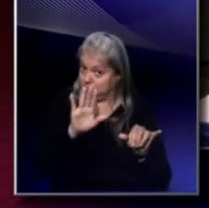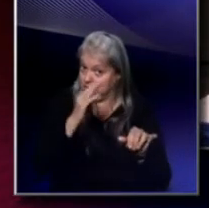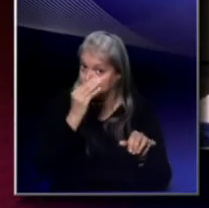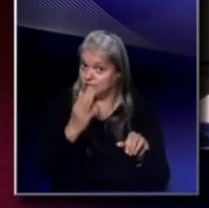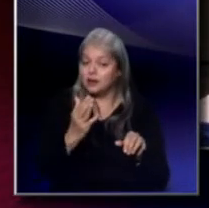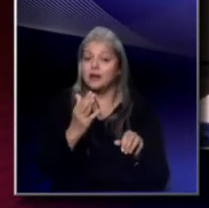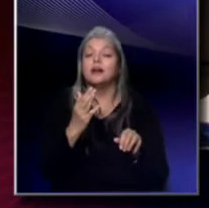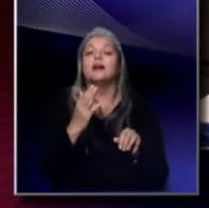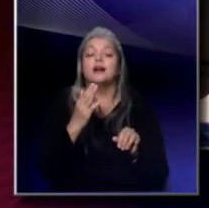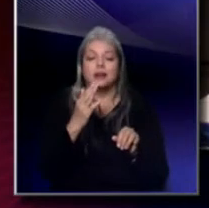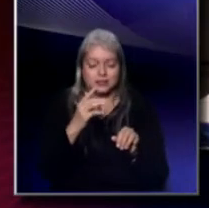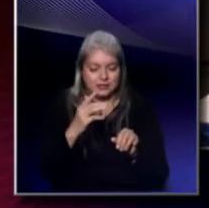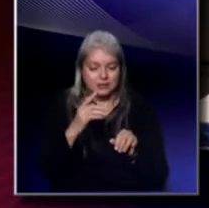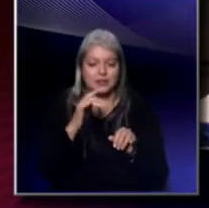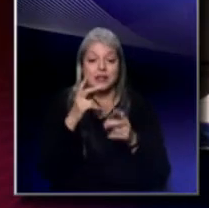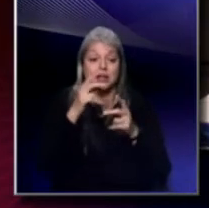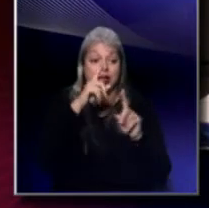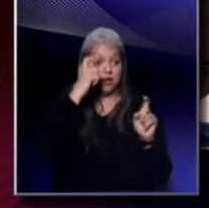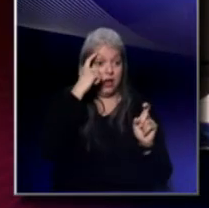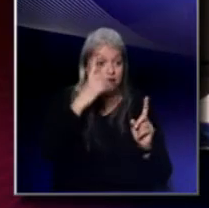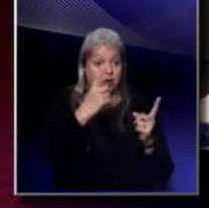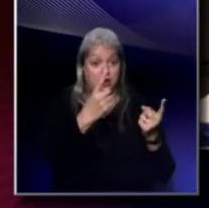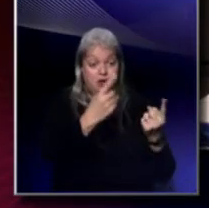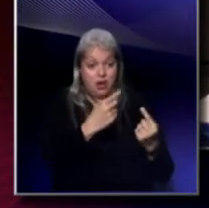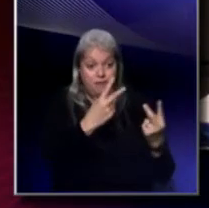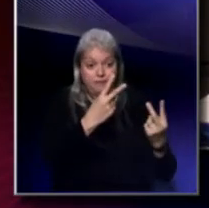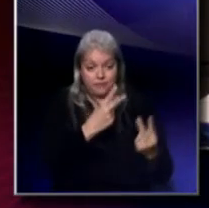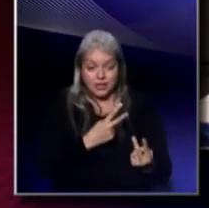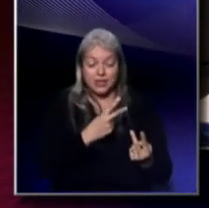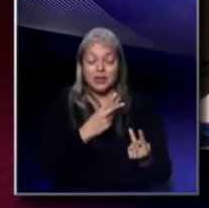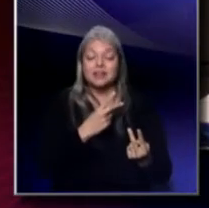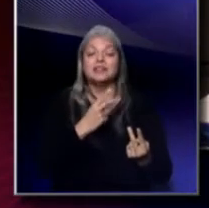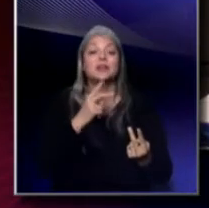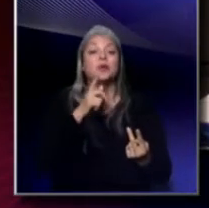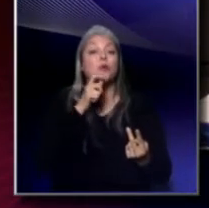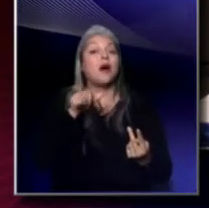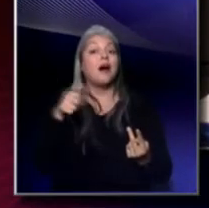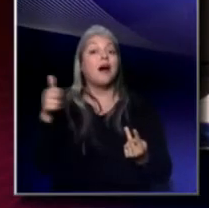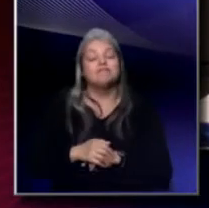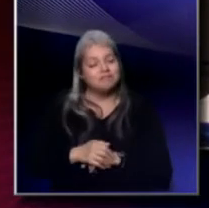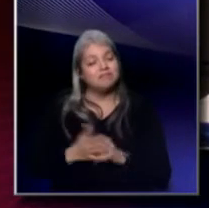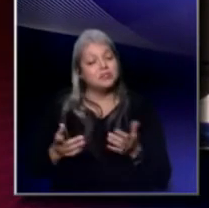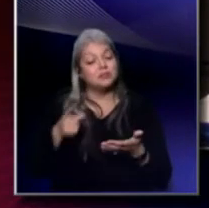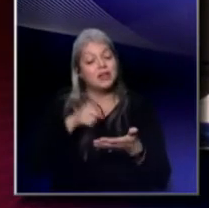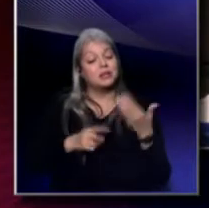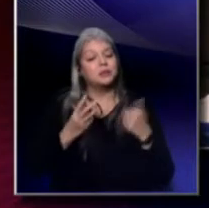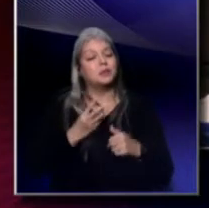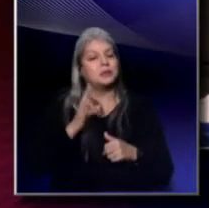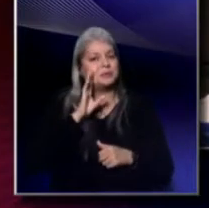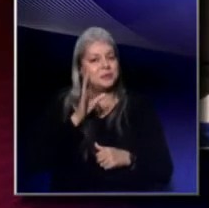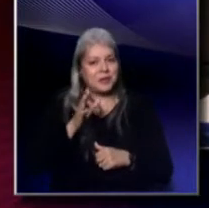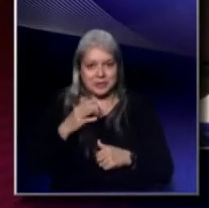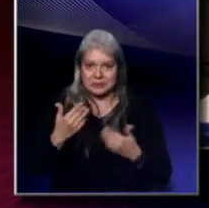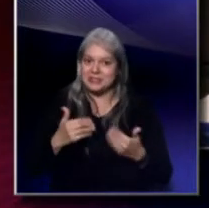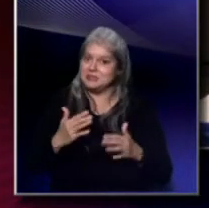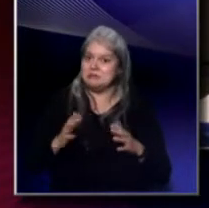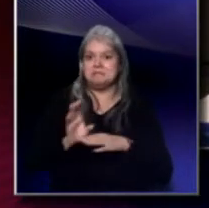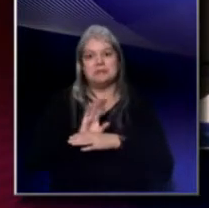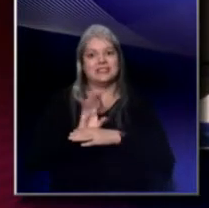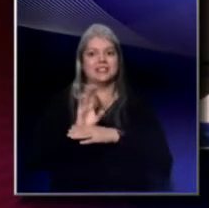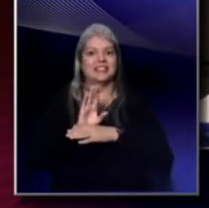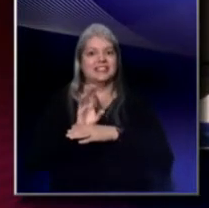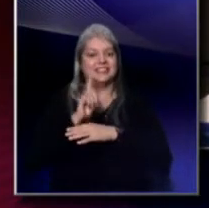that we have the visit from Governor Ducey, we also have, next Wednesday is going to be a very busy